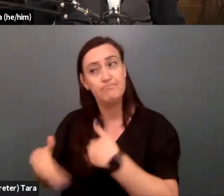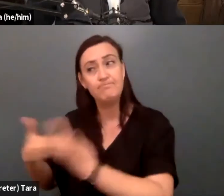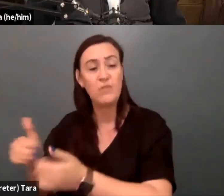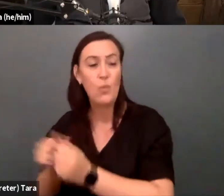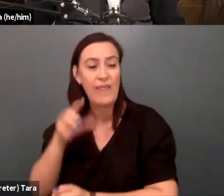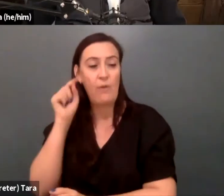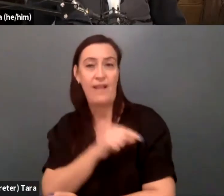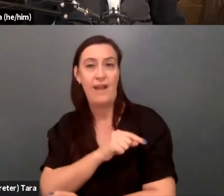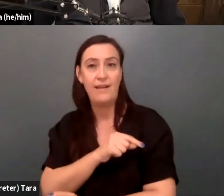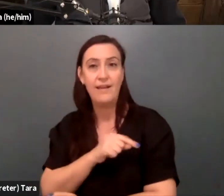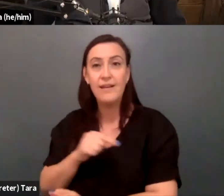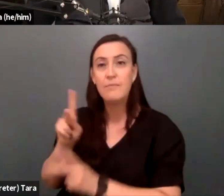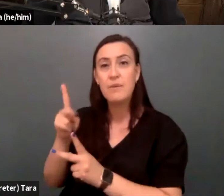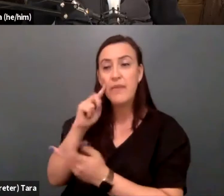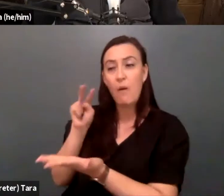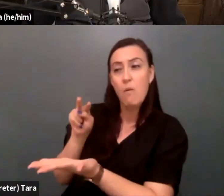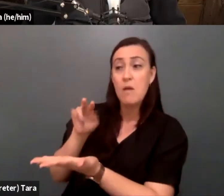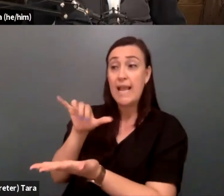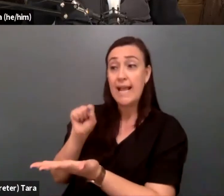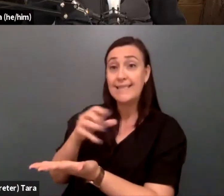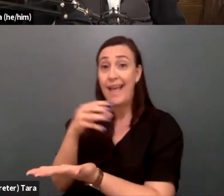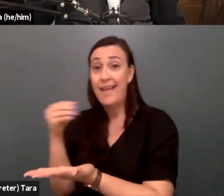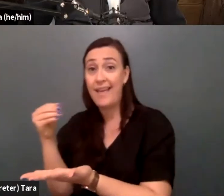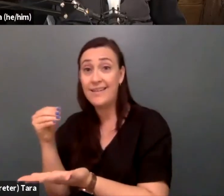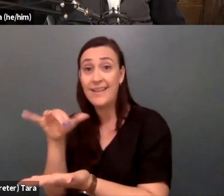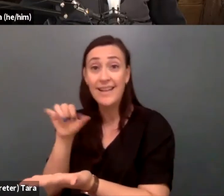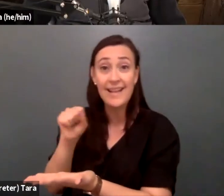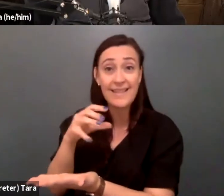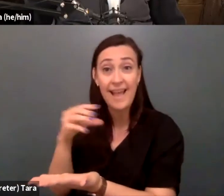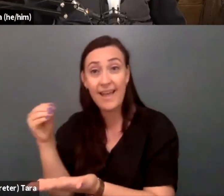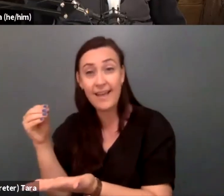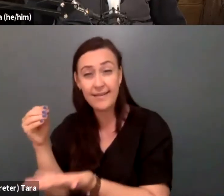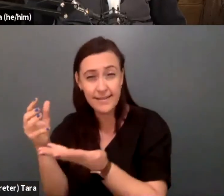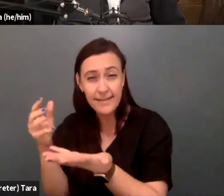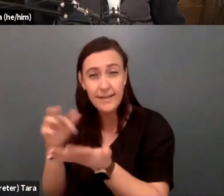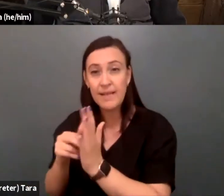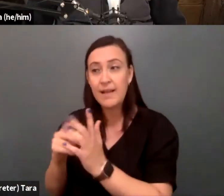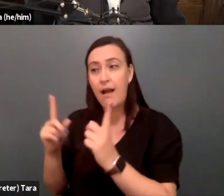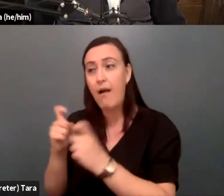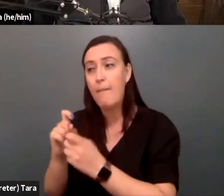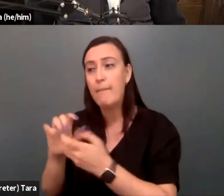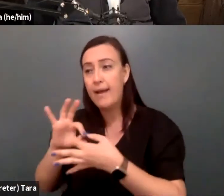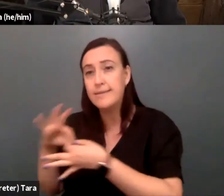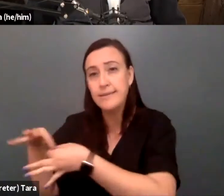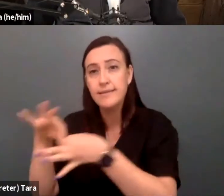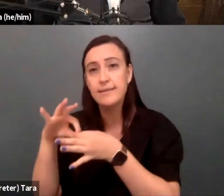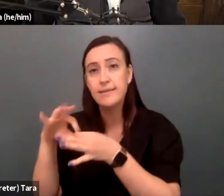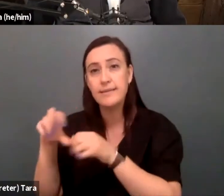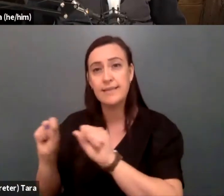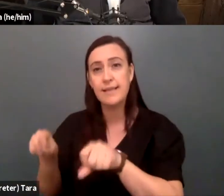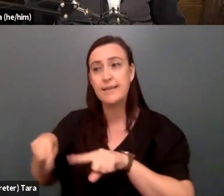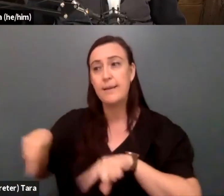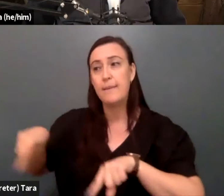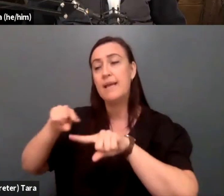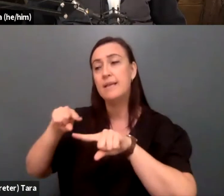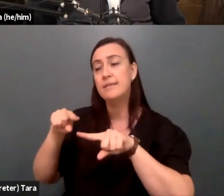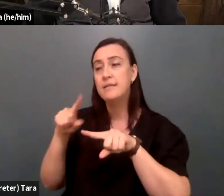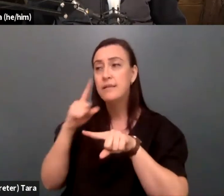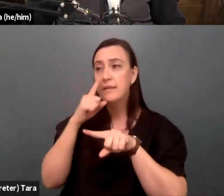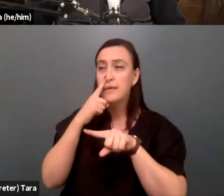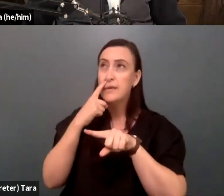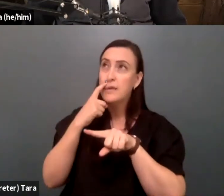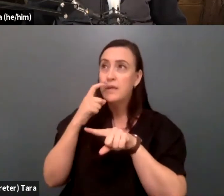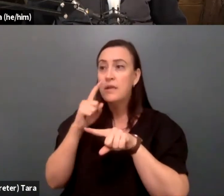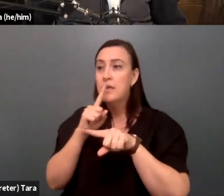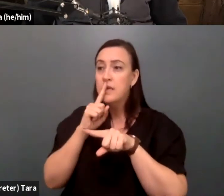yes and in a complex, a system that is really